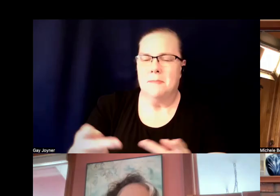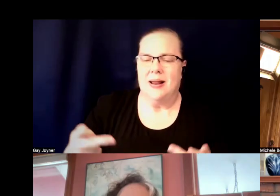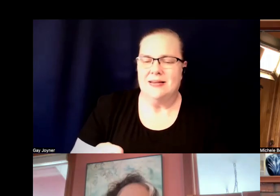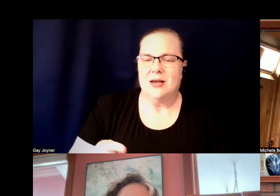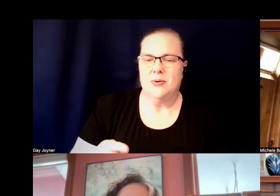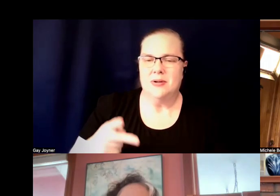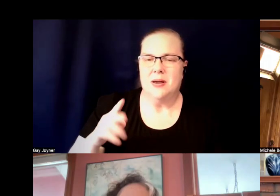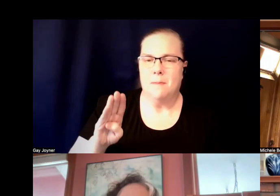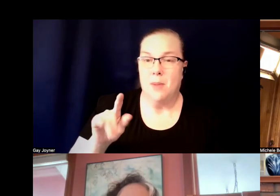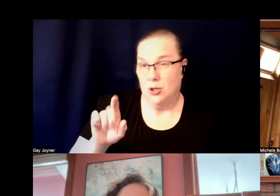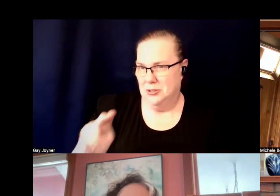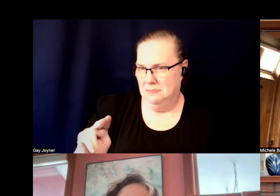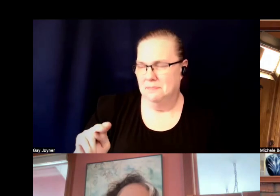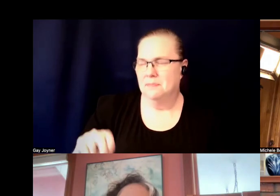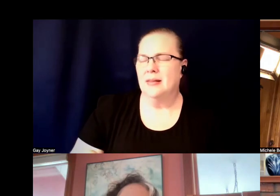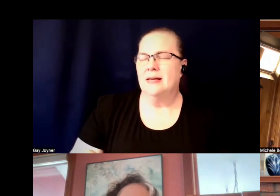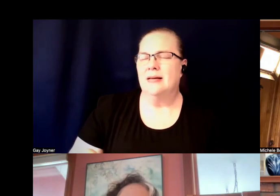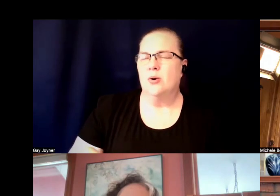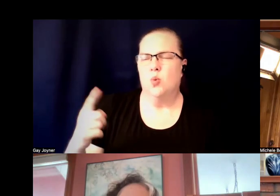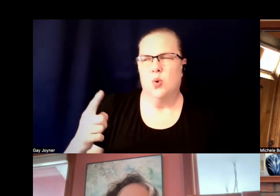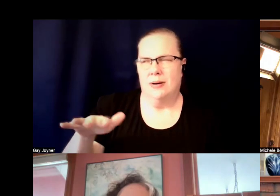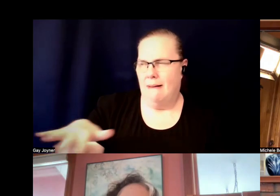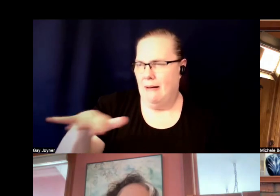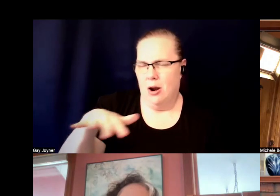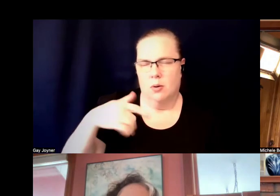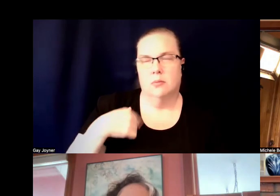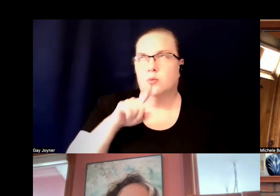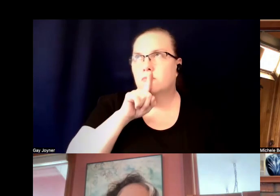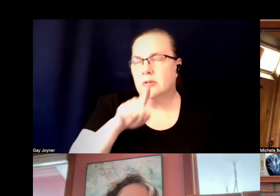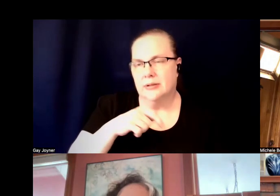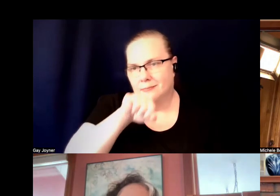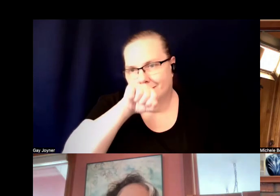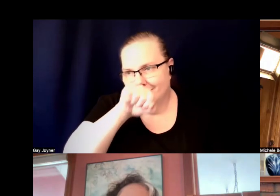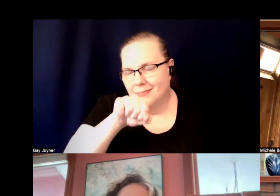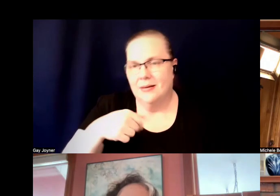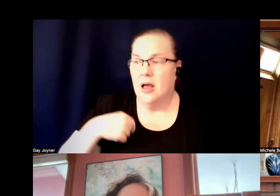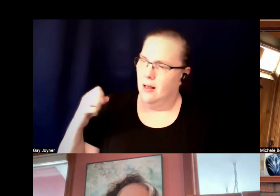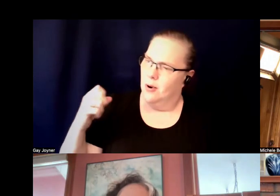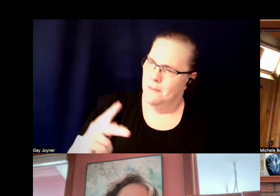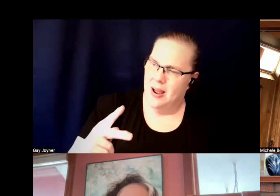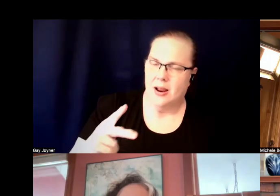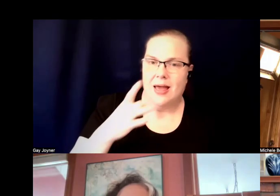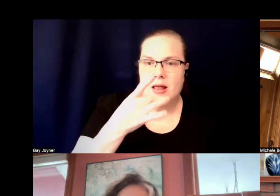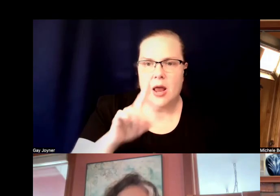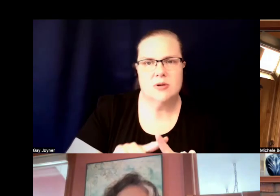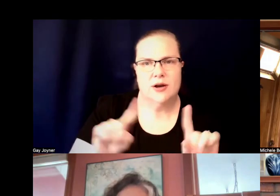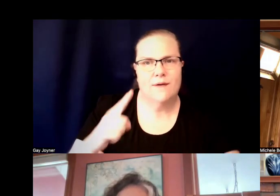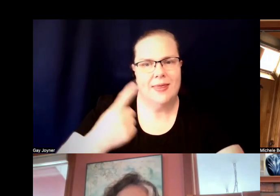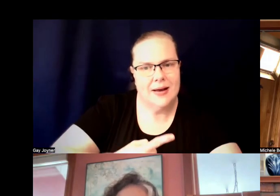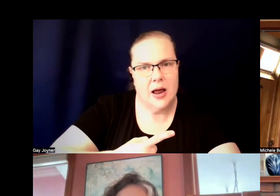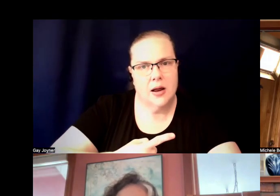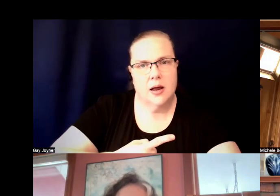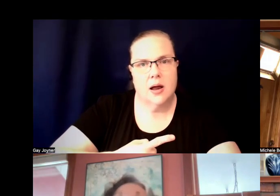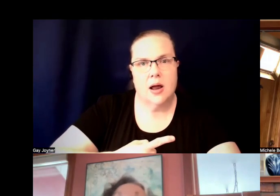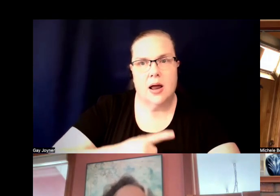Gloucester. And there was one area that I really liked, and I thought I would come back to it. And the light was different that day, and it was